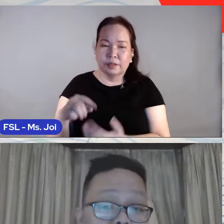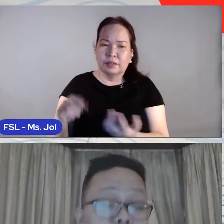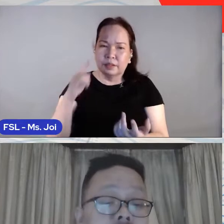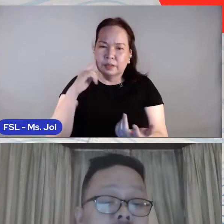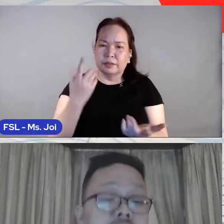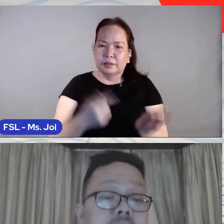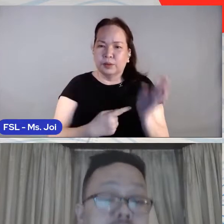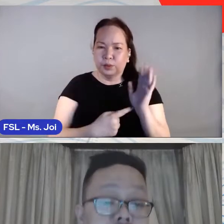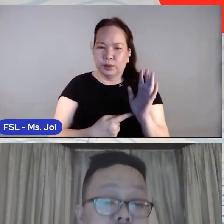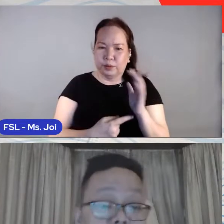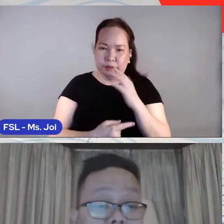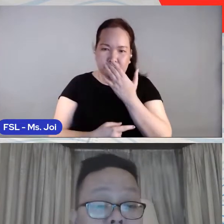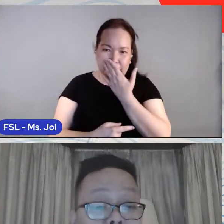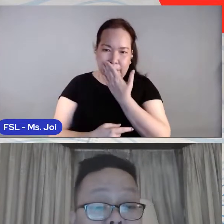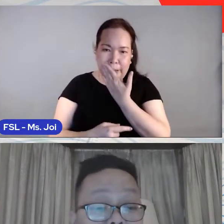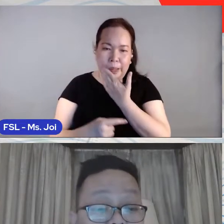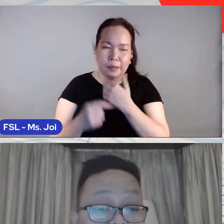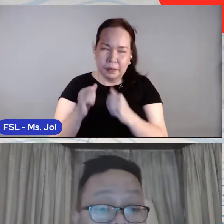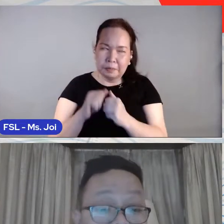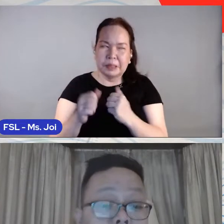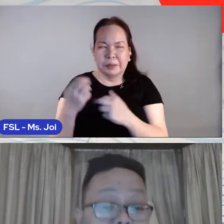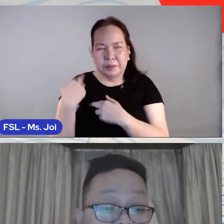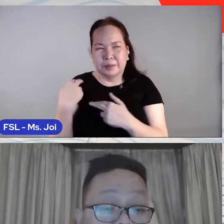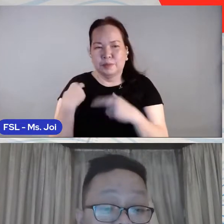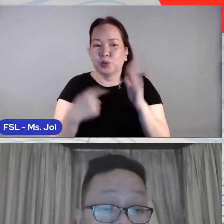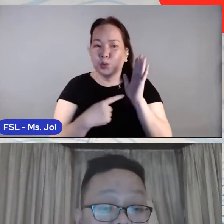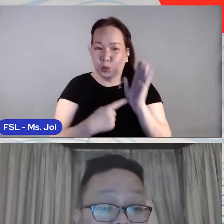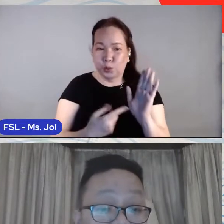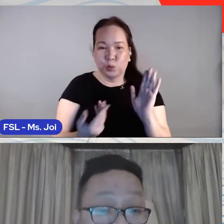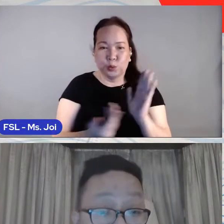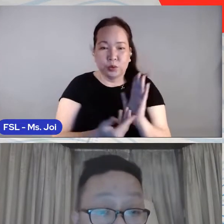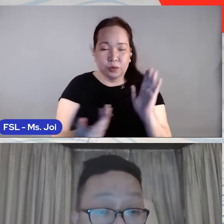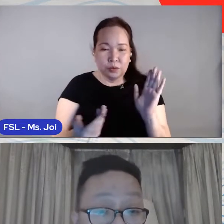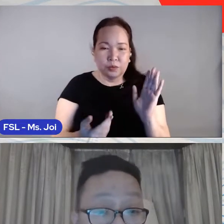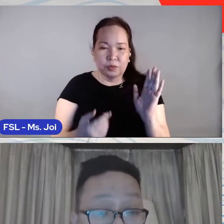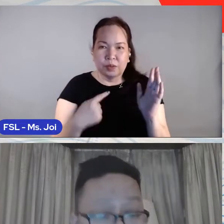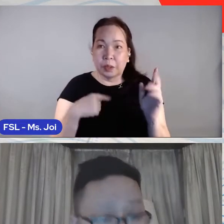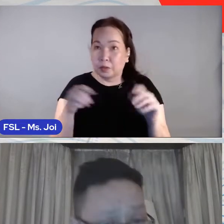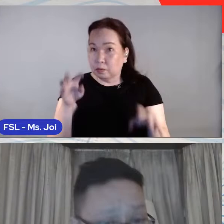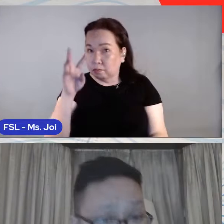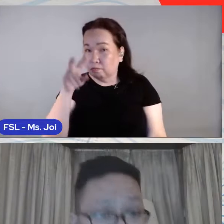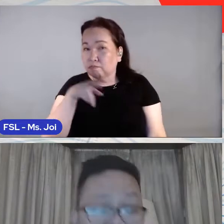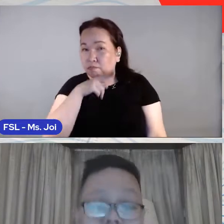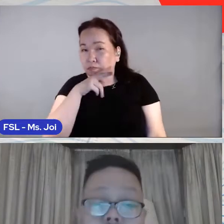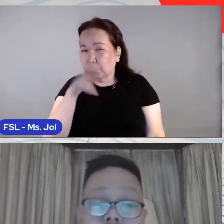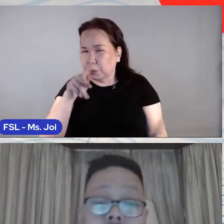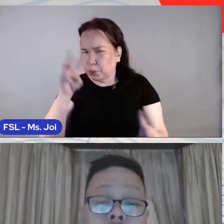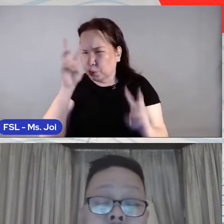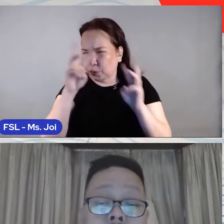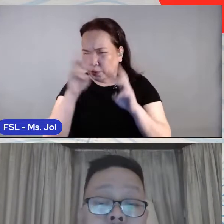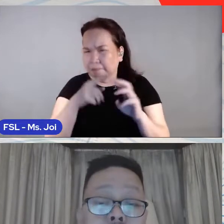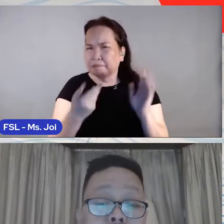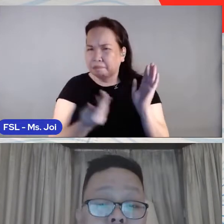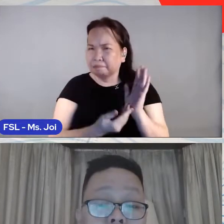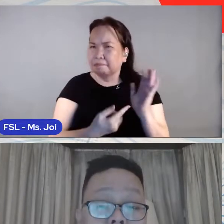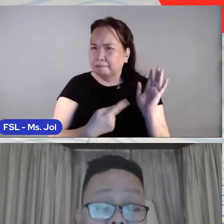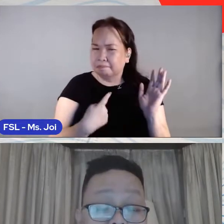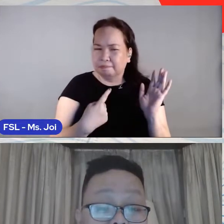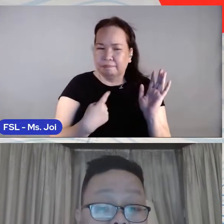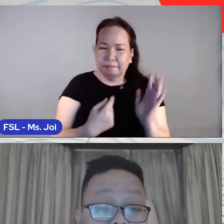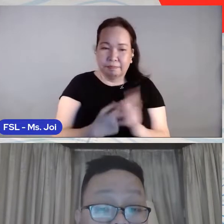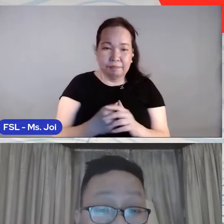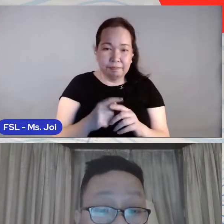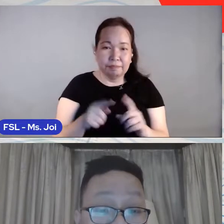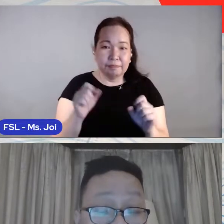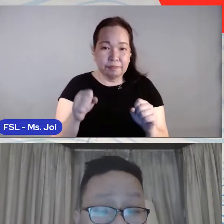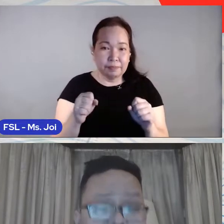that's what will do the heavy lifting in terms of addressing the fears of the people, na yung accuracy rating. Pero more than that, I